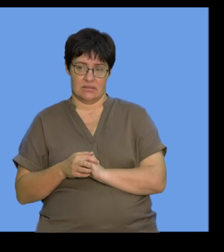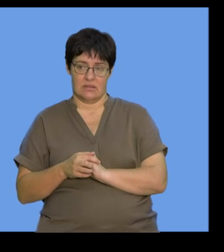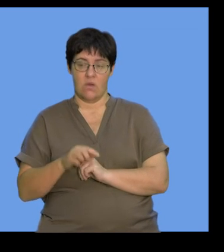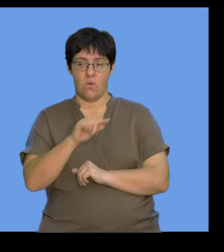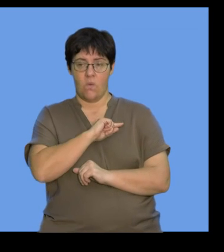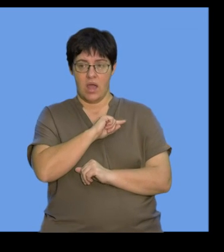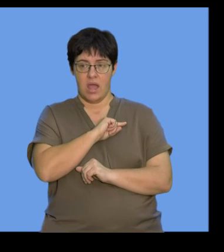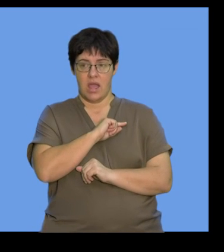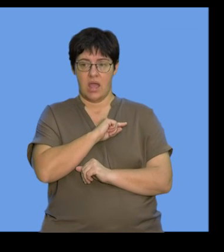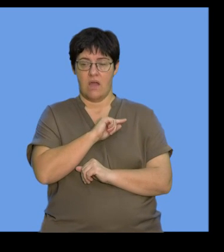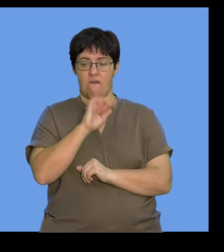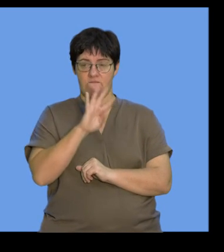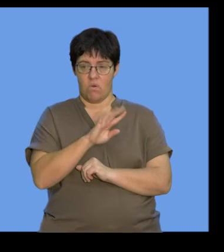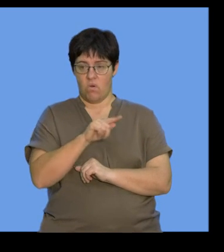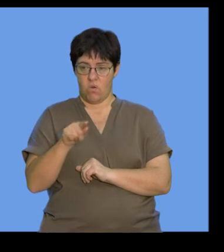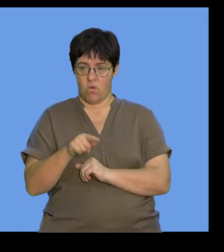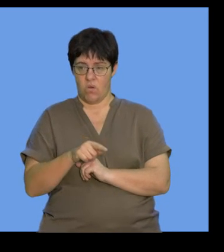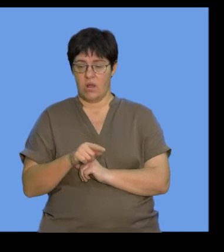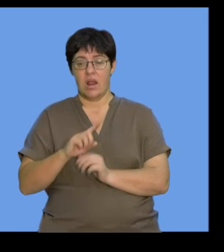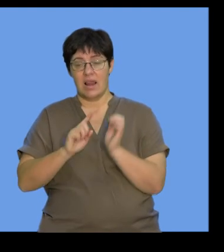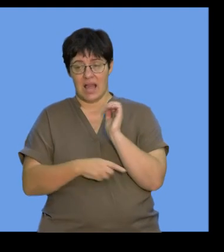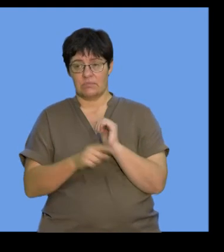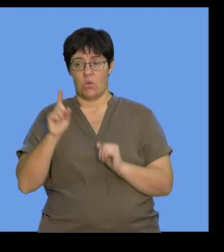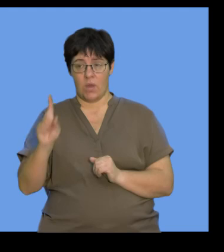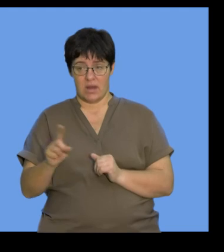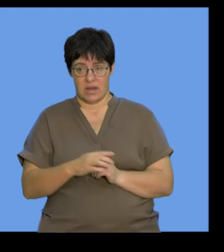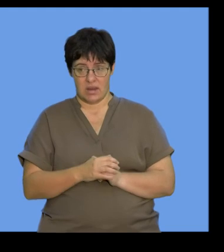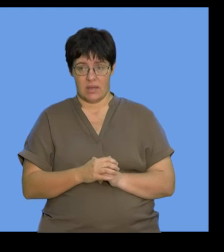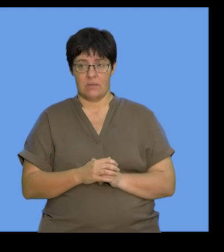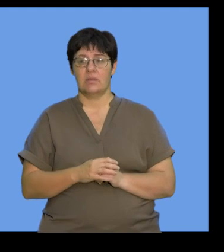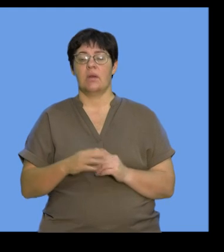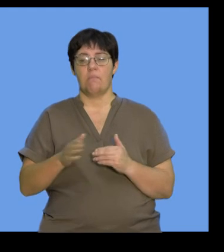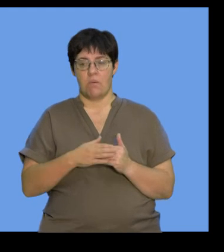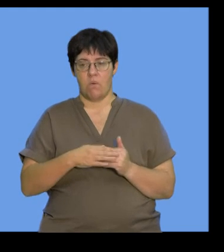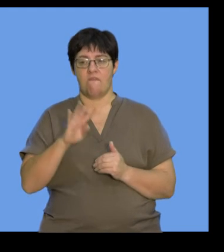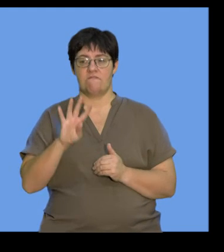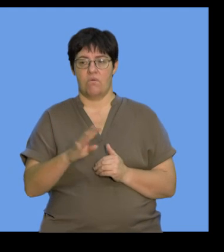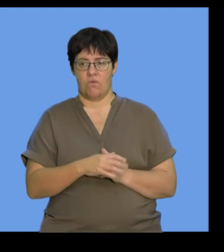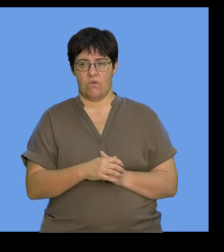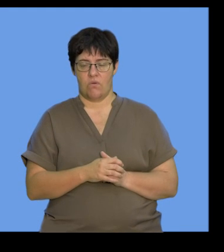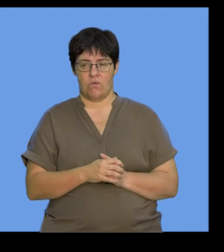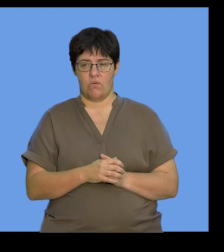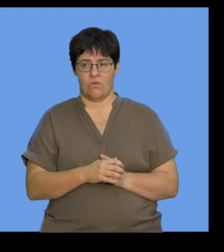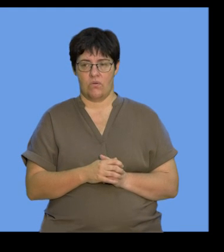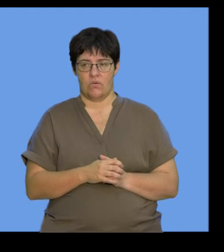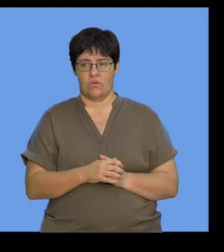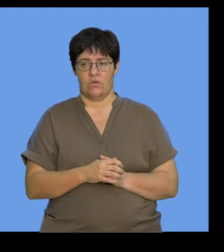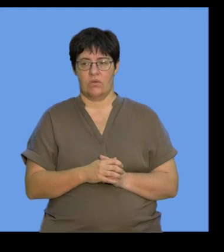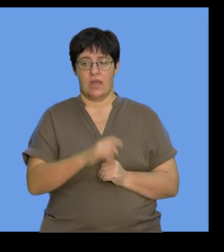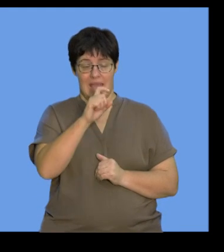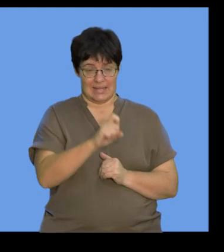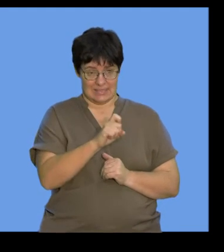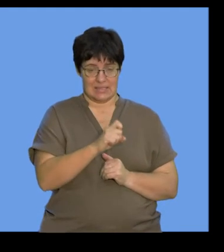it's 4 there and the last one will be 1, it also becomes another 4 here and x. And